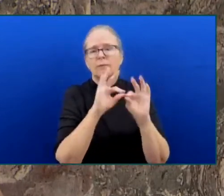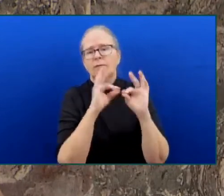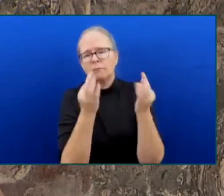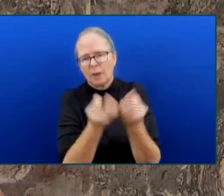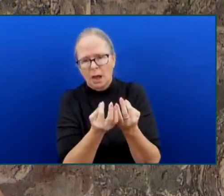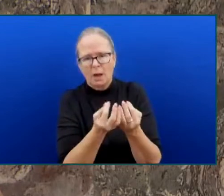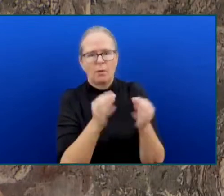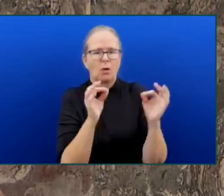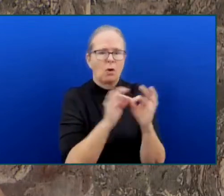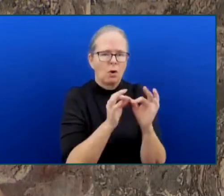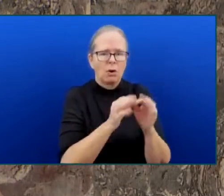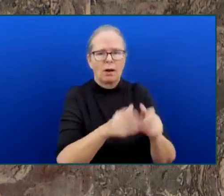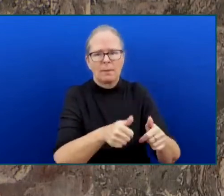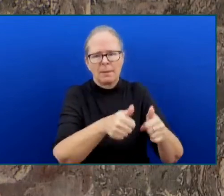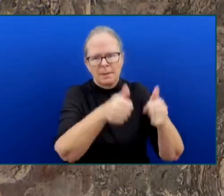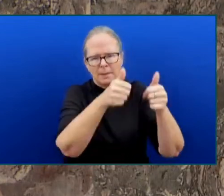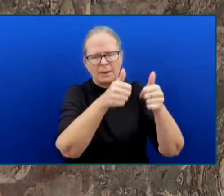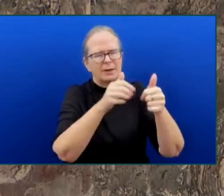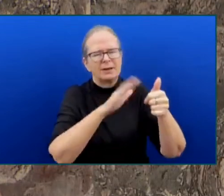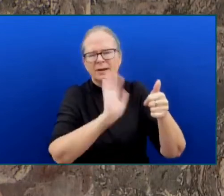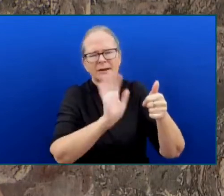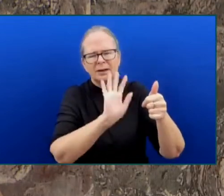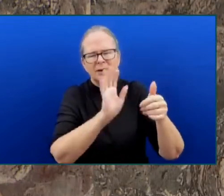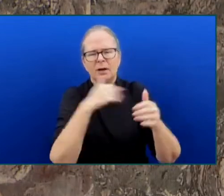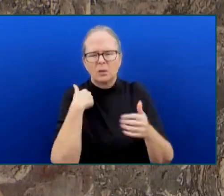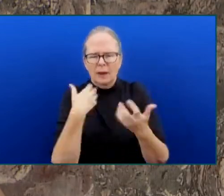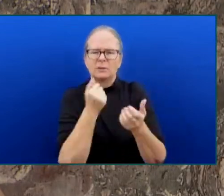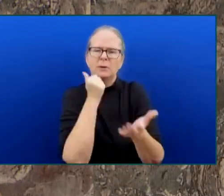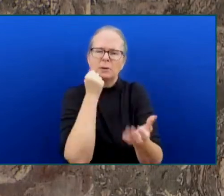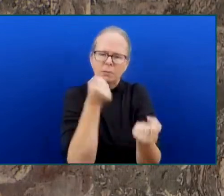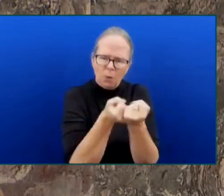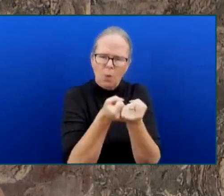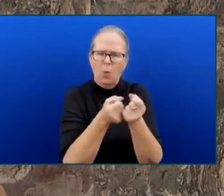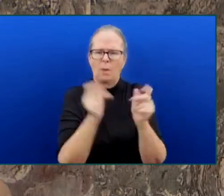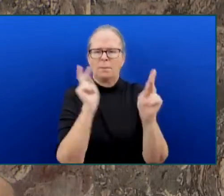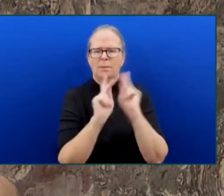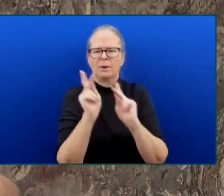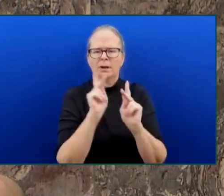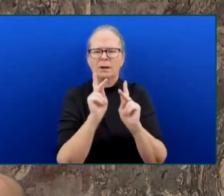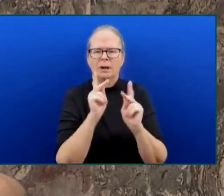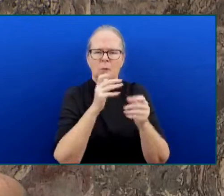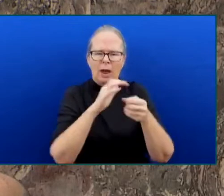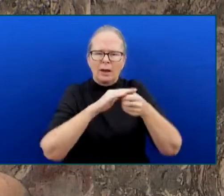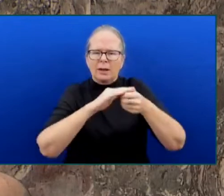the costs, because we know that's how we build a strong province for everybody.